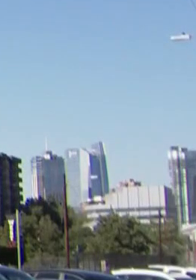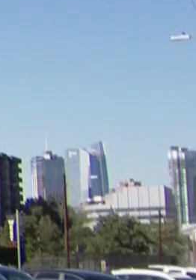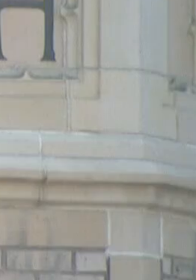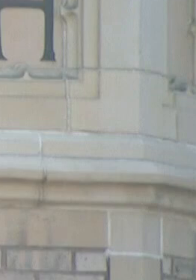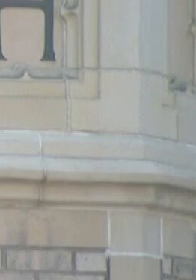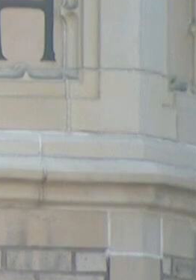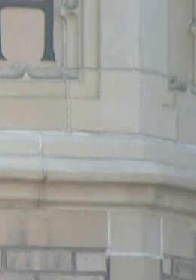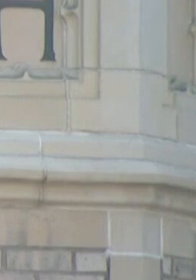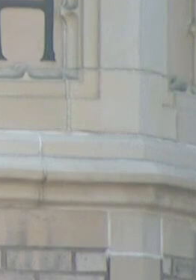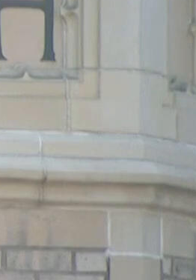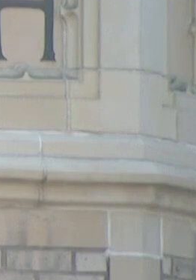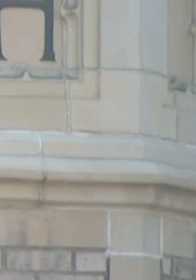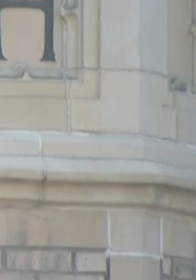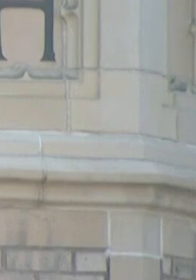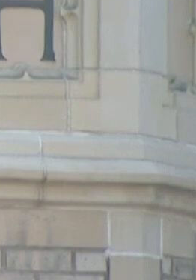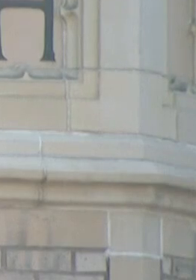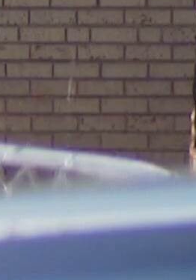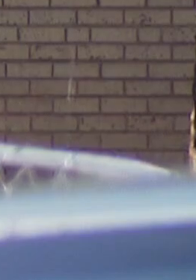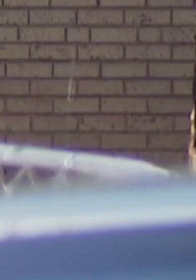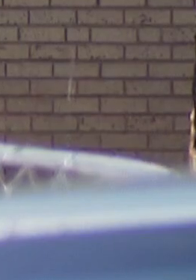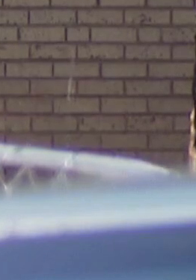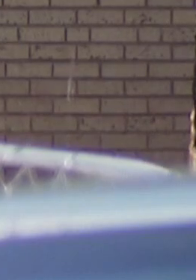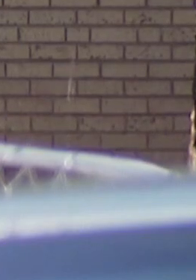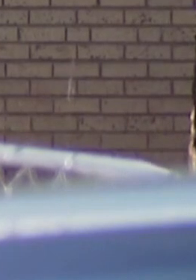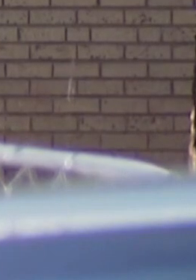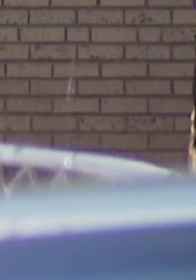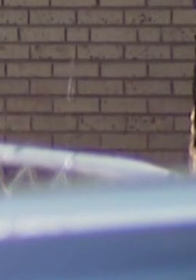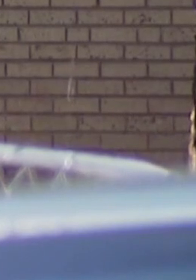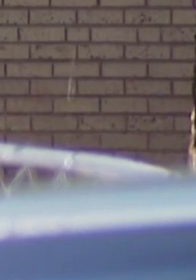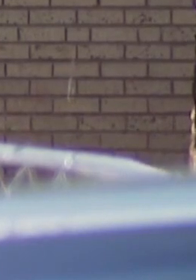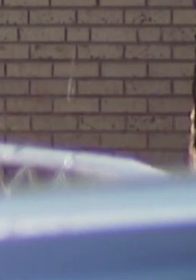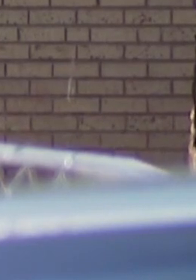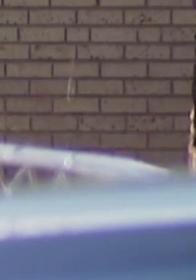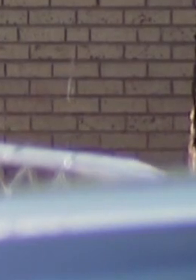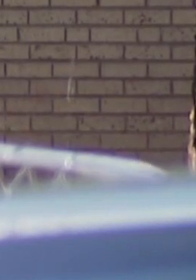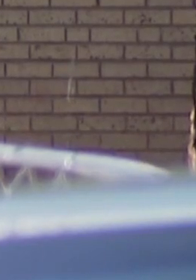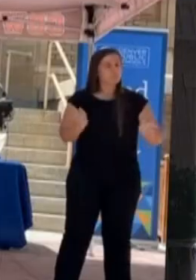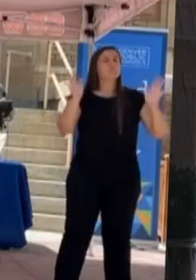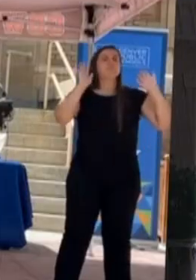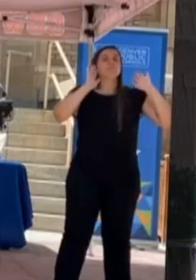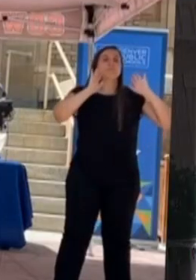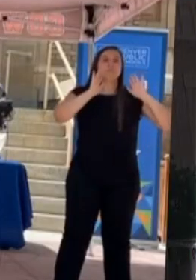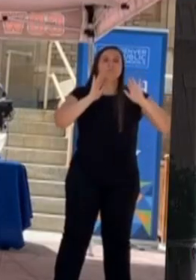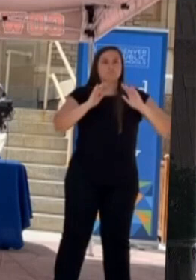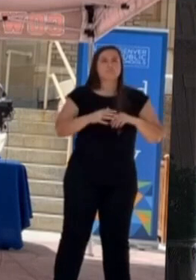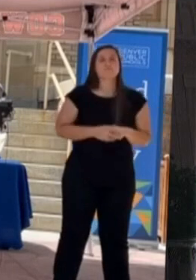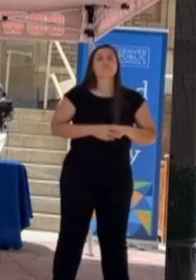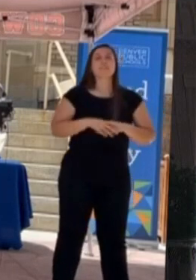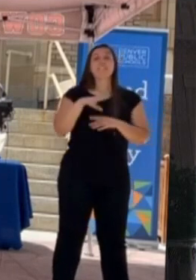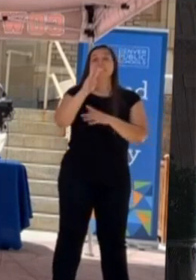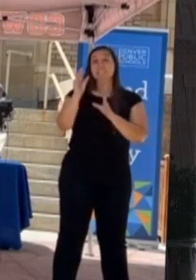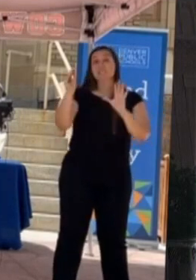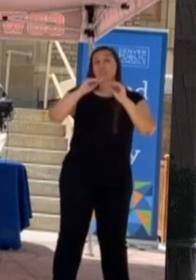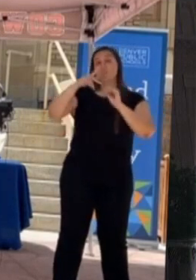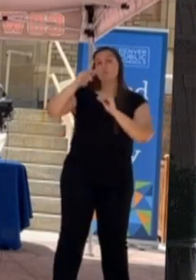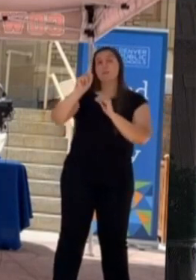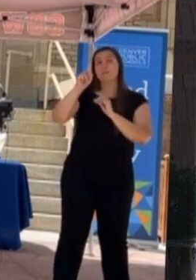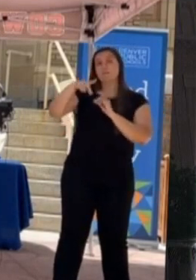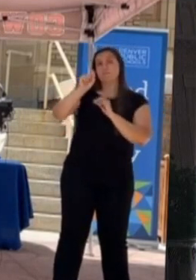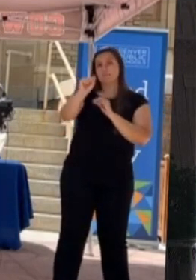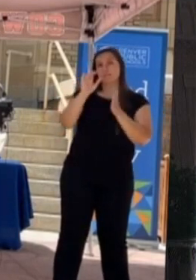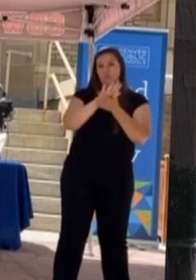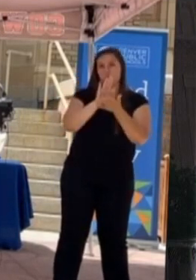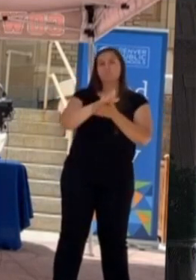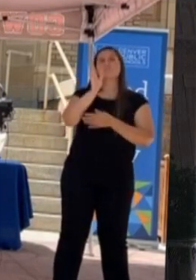24 have finished their AC upgrades. Another 13 are still in progress. Six more DPS schools will have their